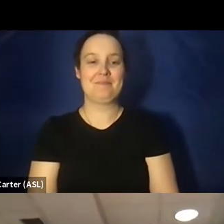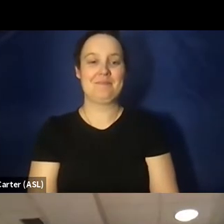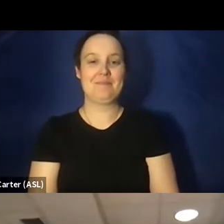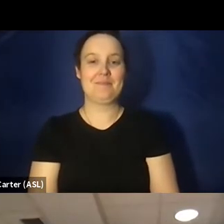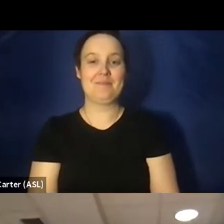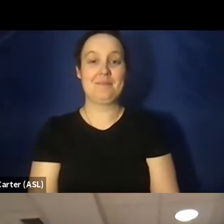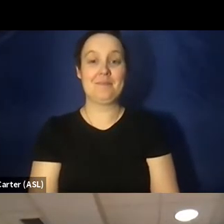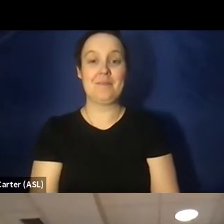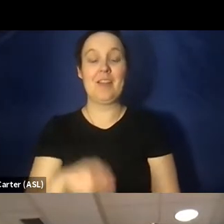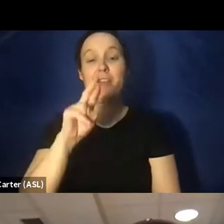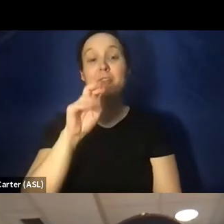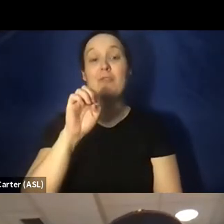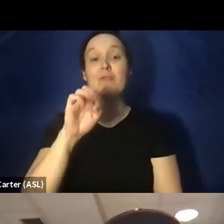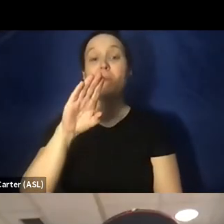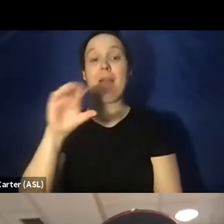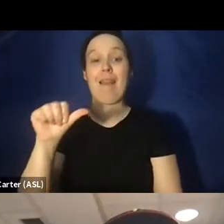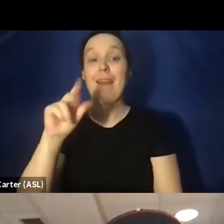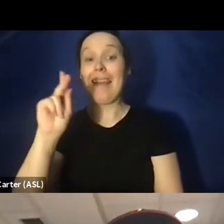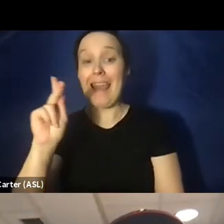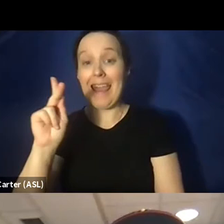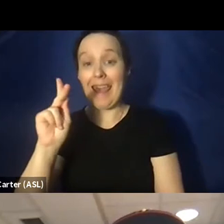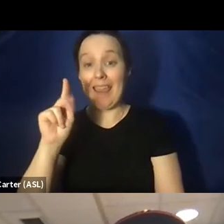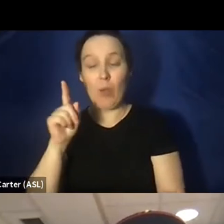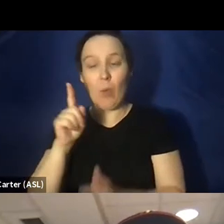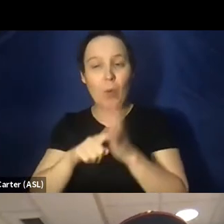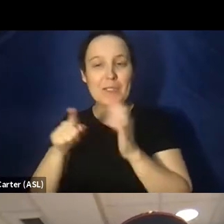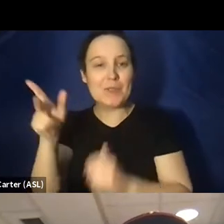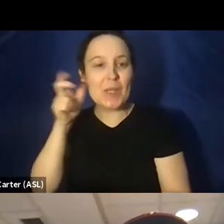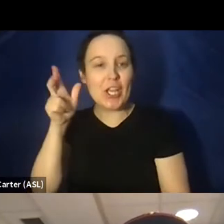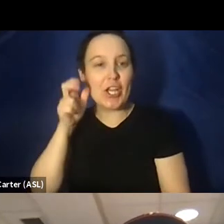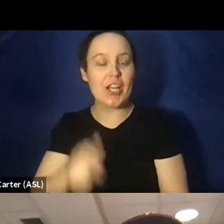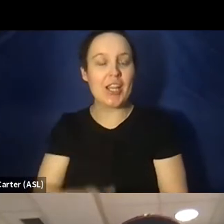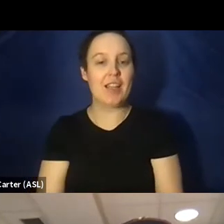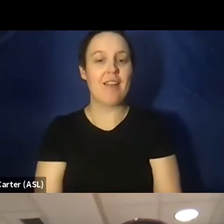Sure. Hey, Rebecca K. What did you hear?